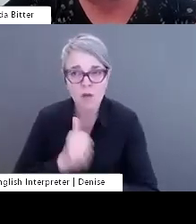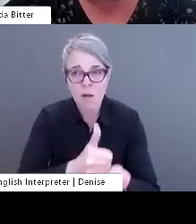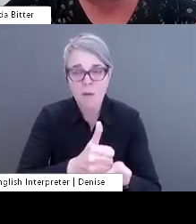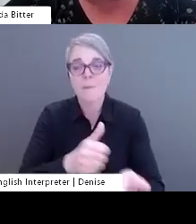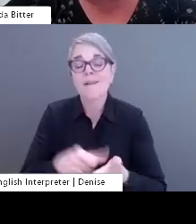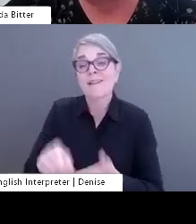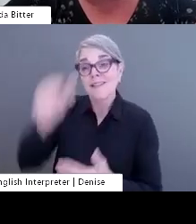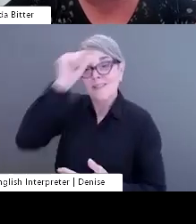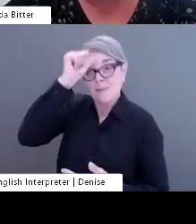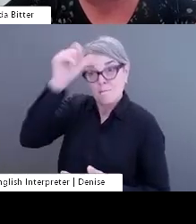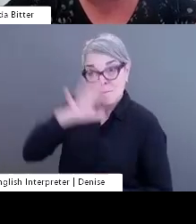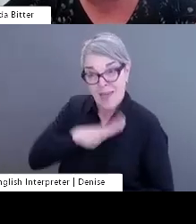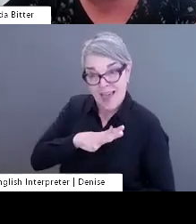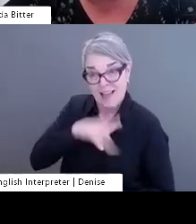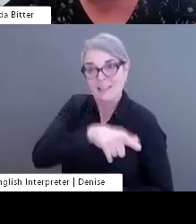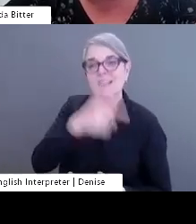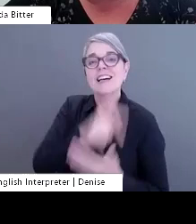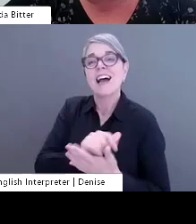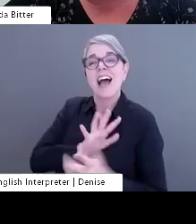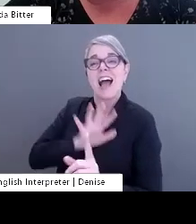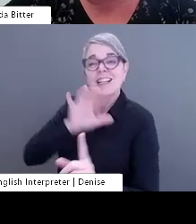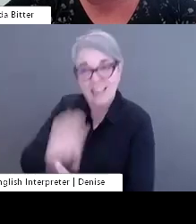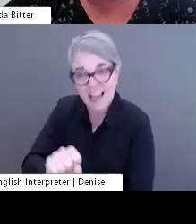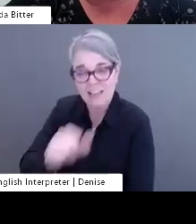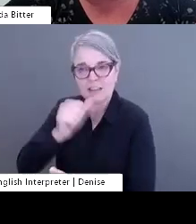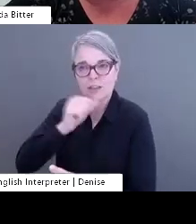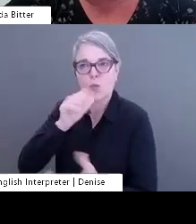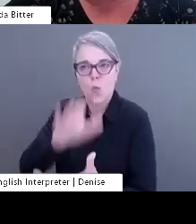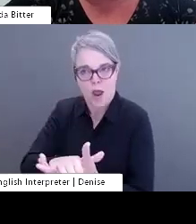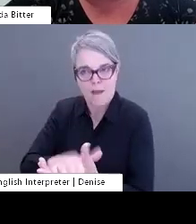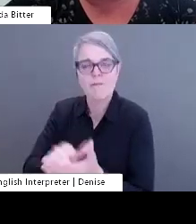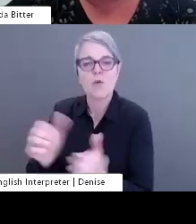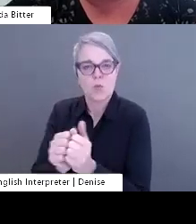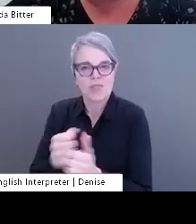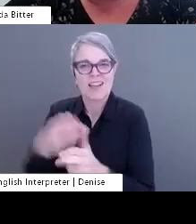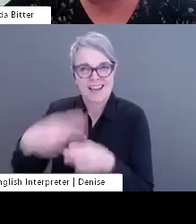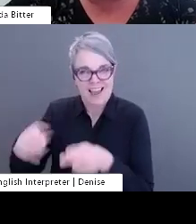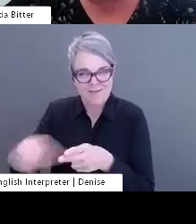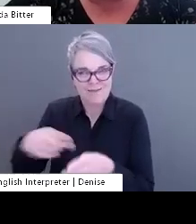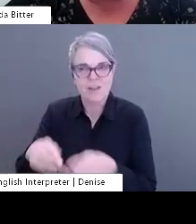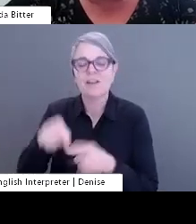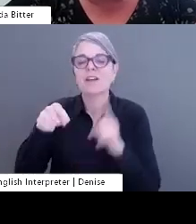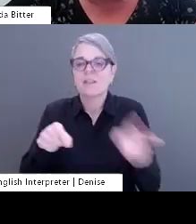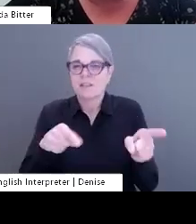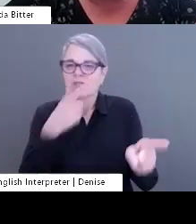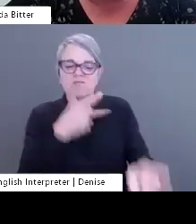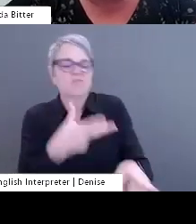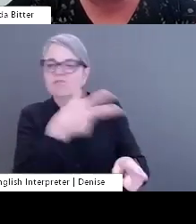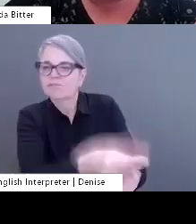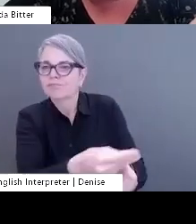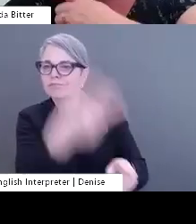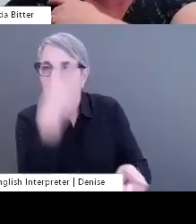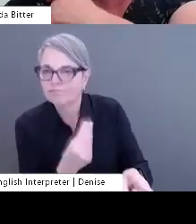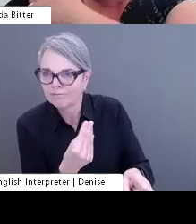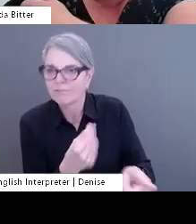his wife with a knife in the hospital. He was sedated and the female had to go to the triage. I'll show you pictures of the injuries. She